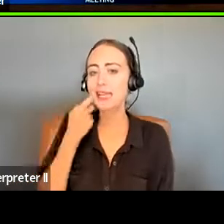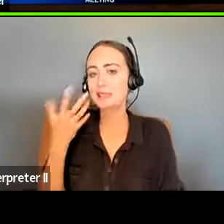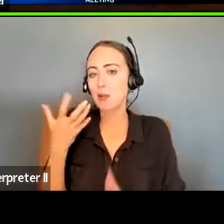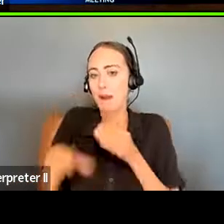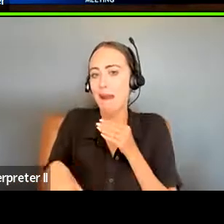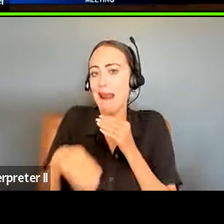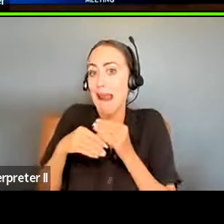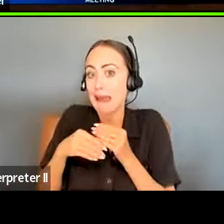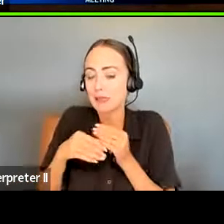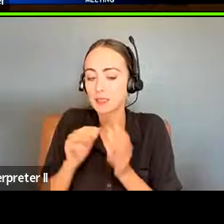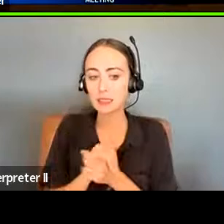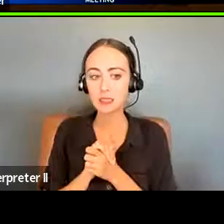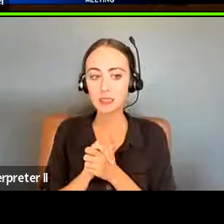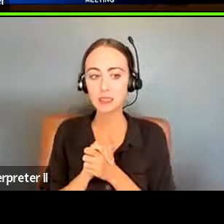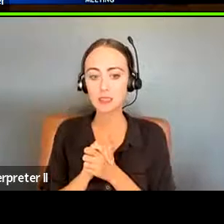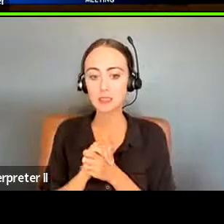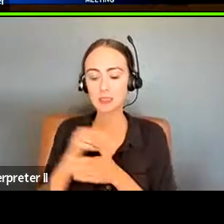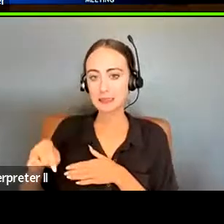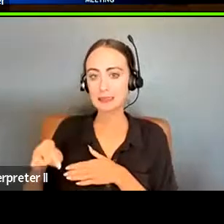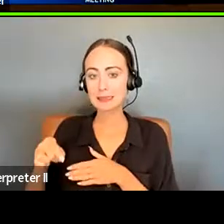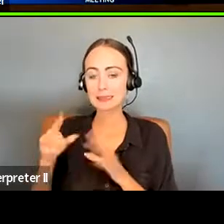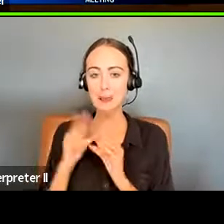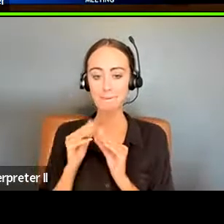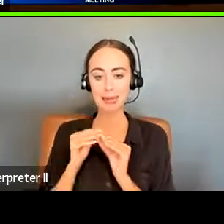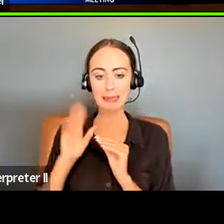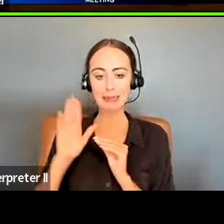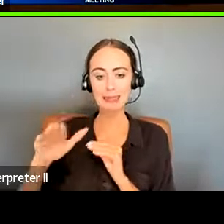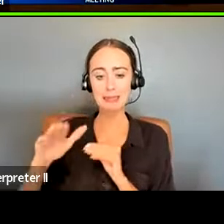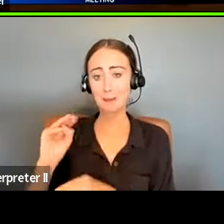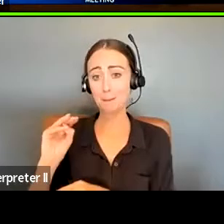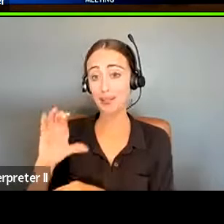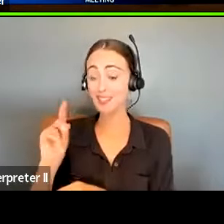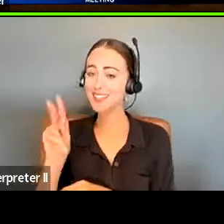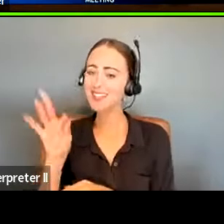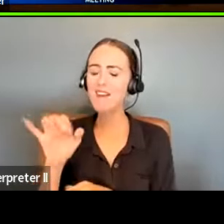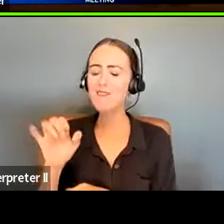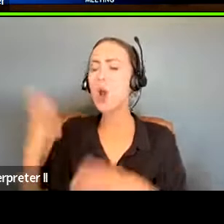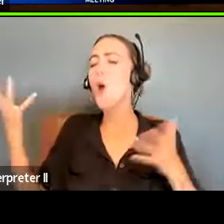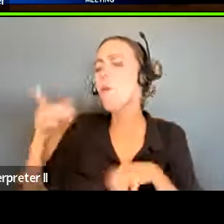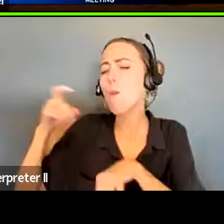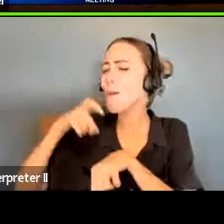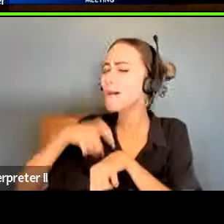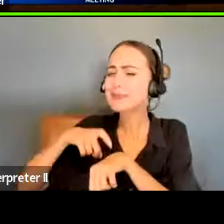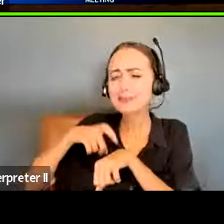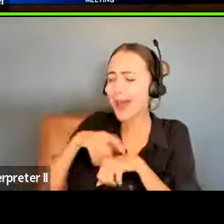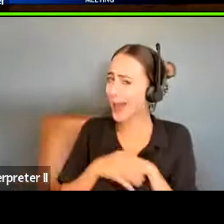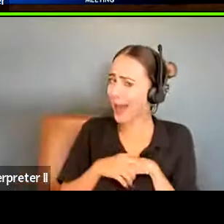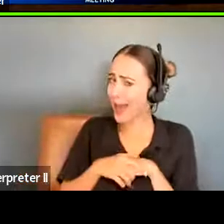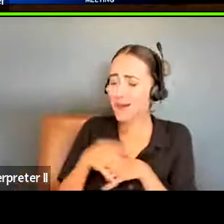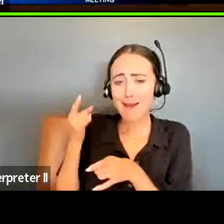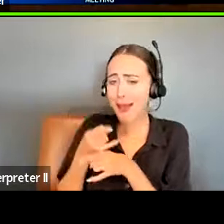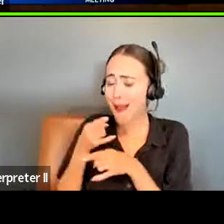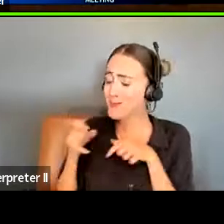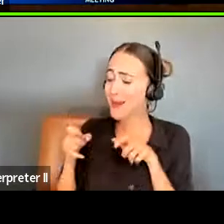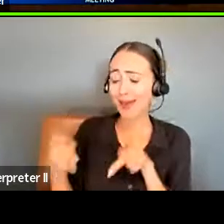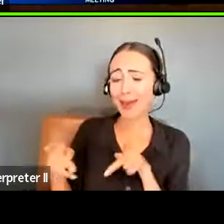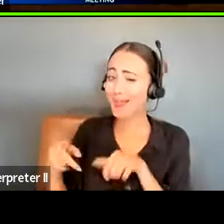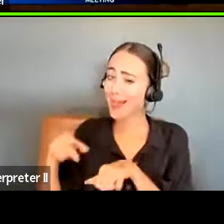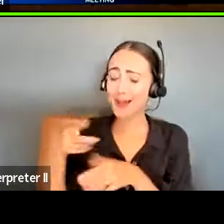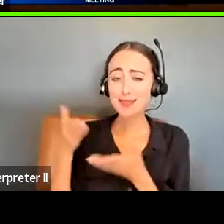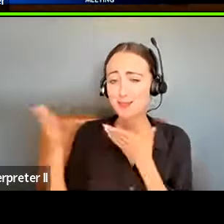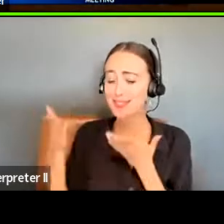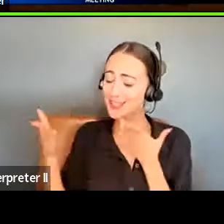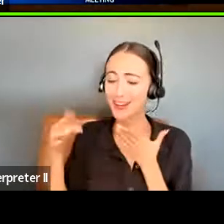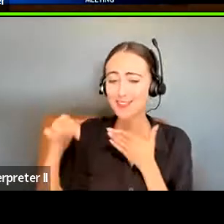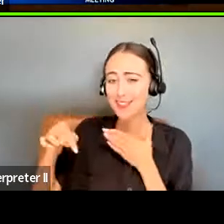some levity to this meeting. So I'm going to ask Councilmember McDuffie, what times will alcohol be allowed to be served